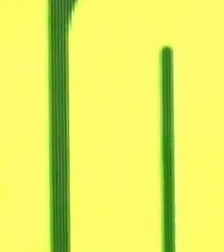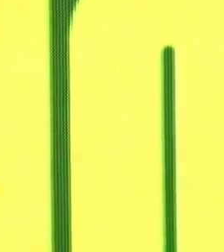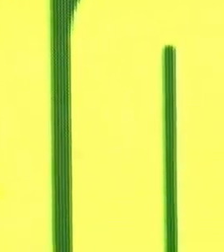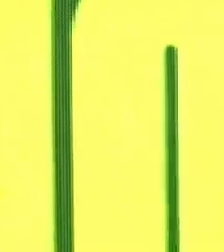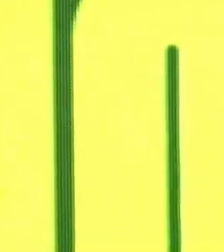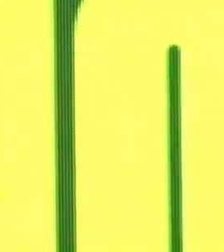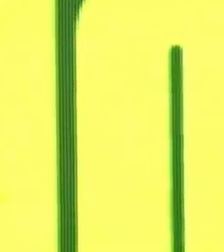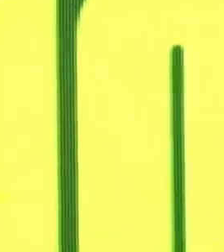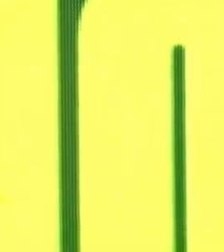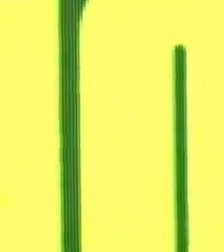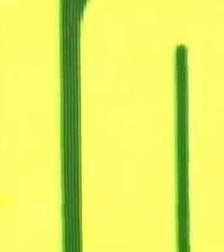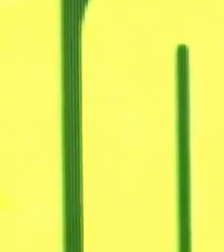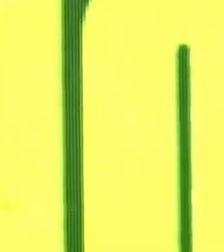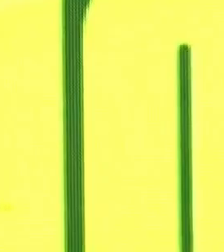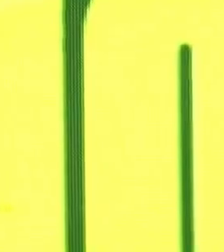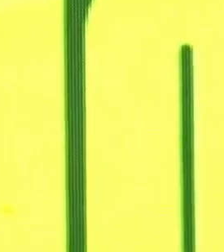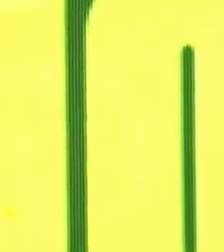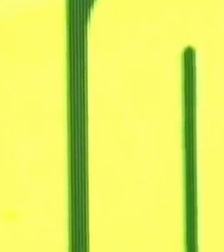moderado por Bruno Coelho.